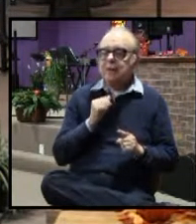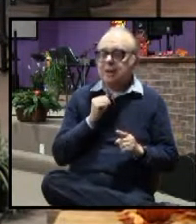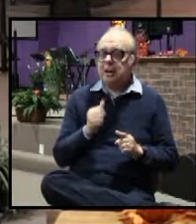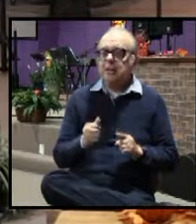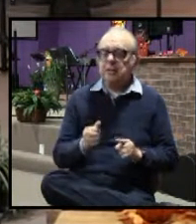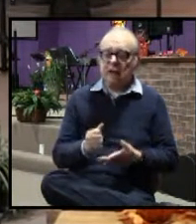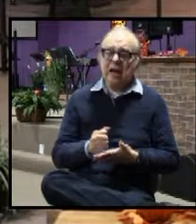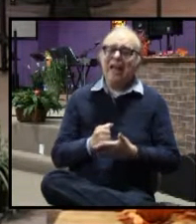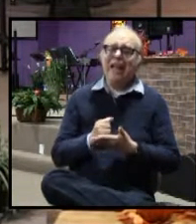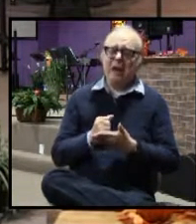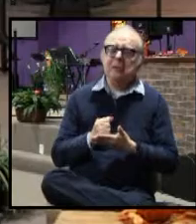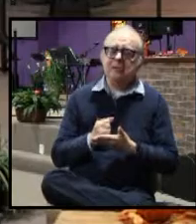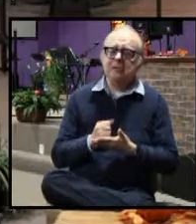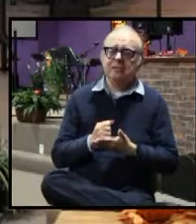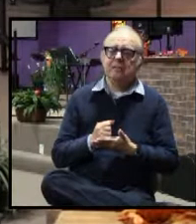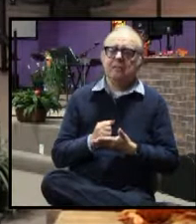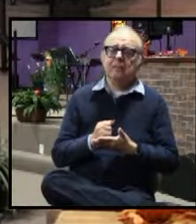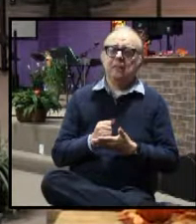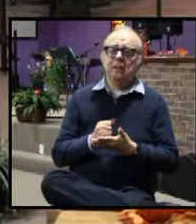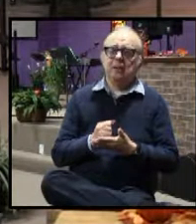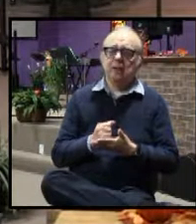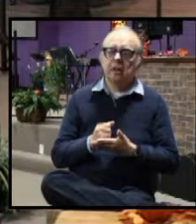not helpful.